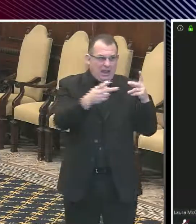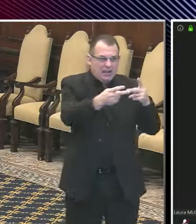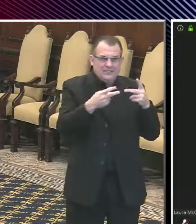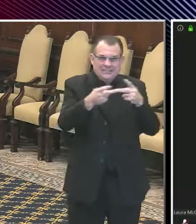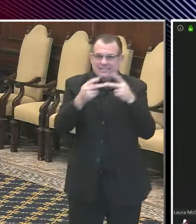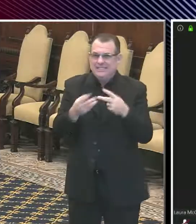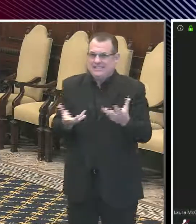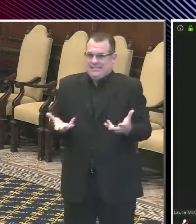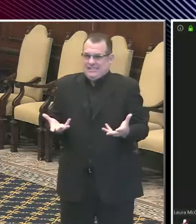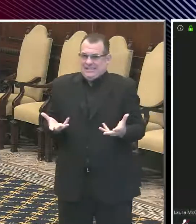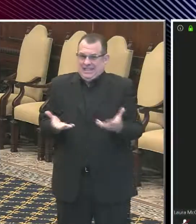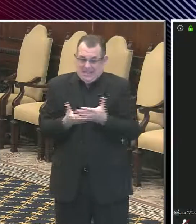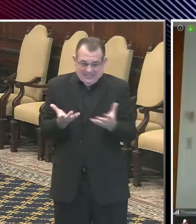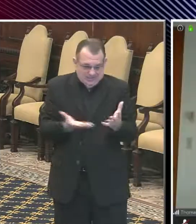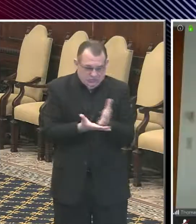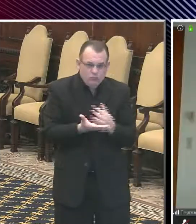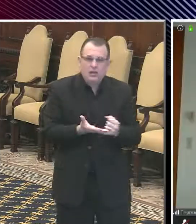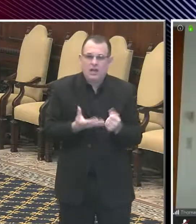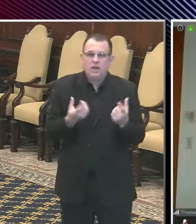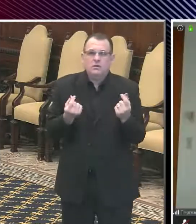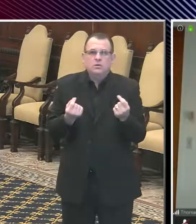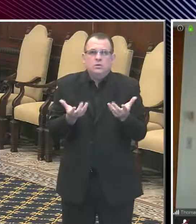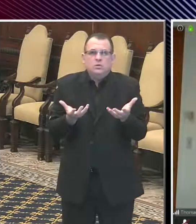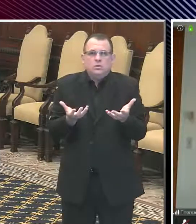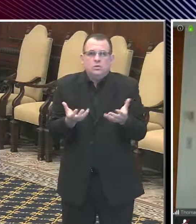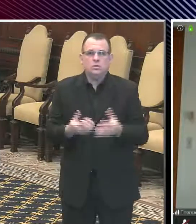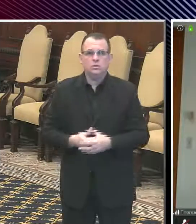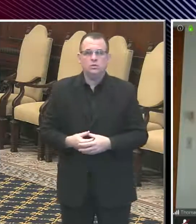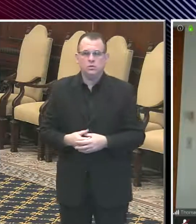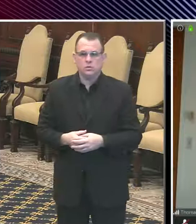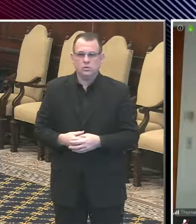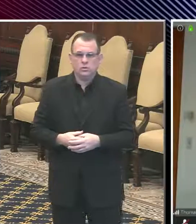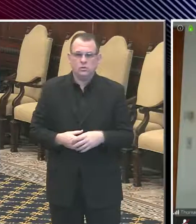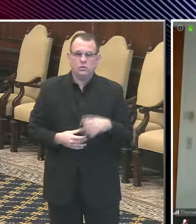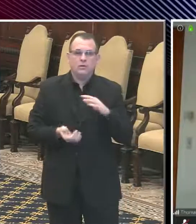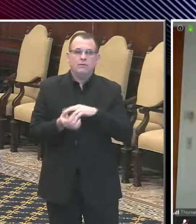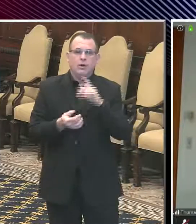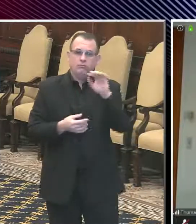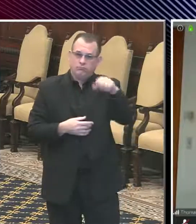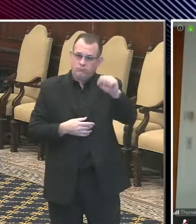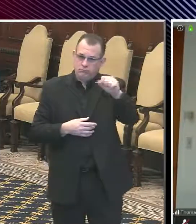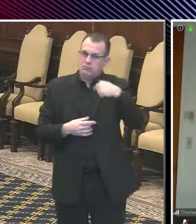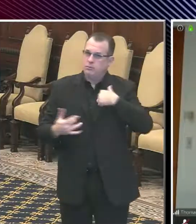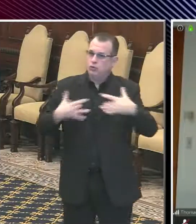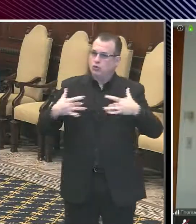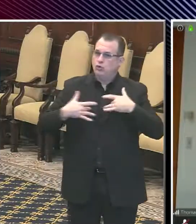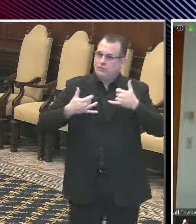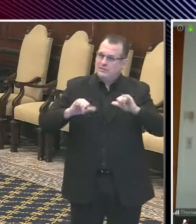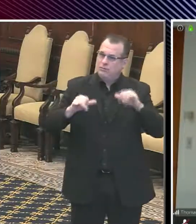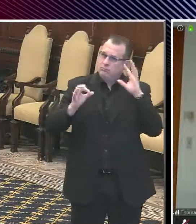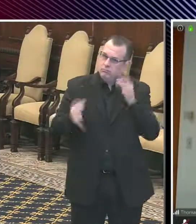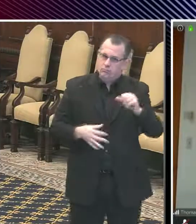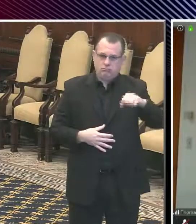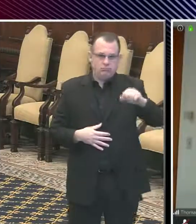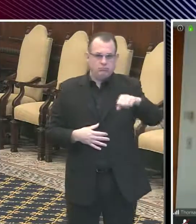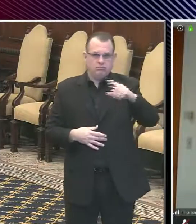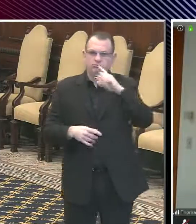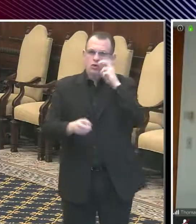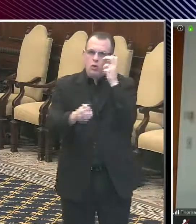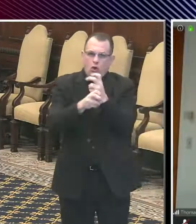they may run out? Absolutely. There's only so many, and we're concerned about that. We are working very hard to get more of